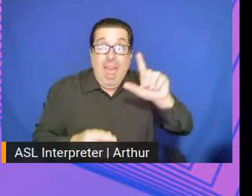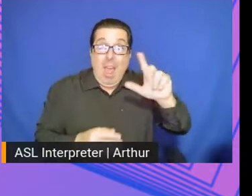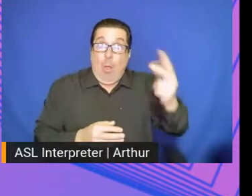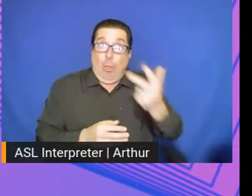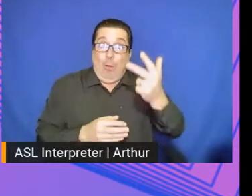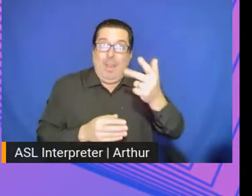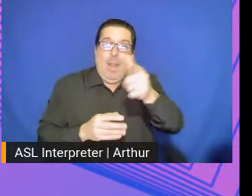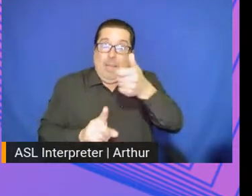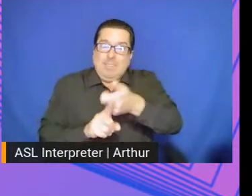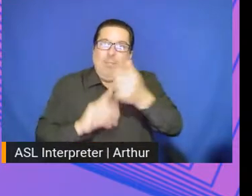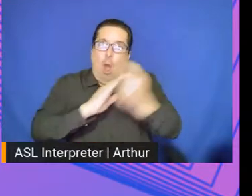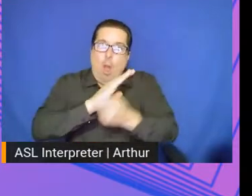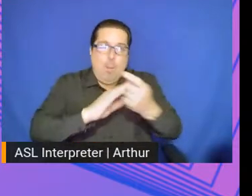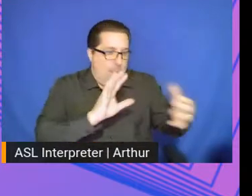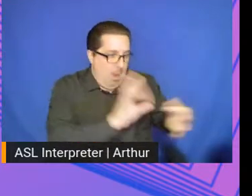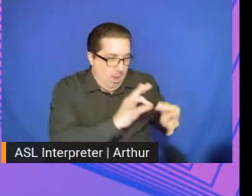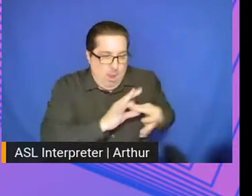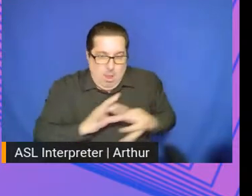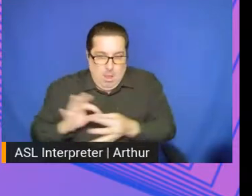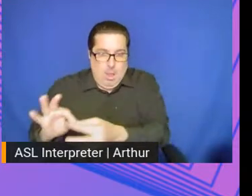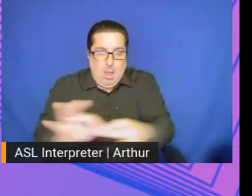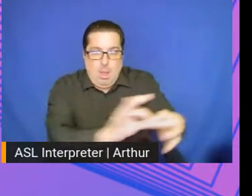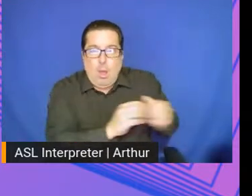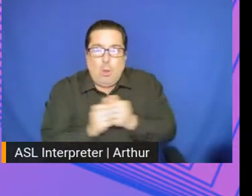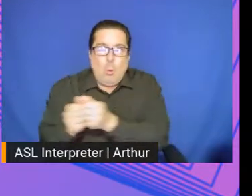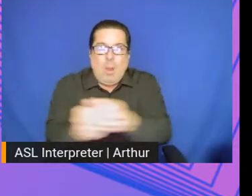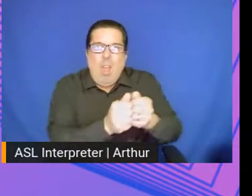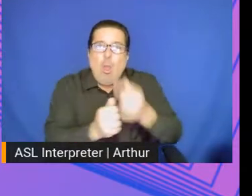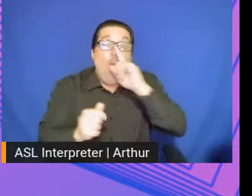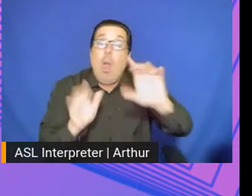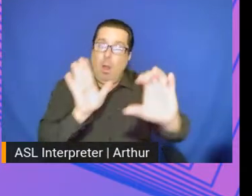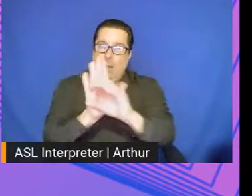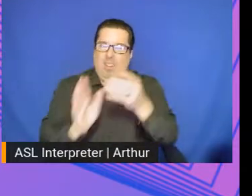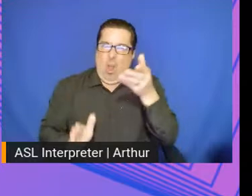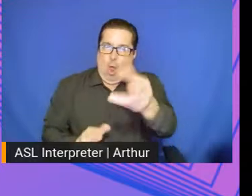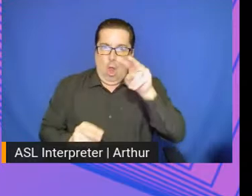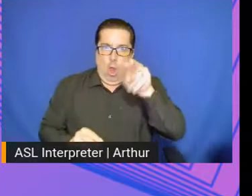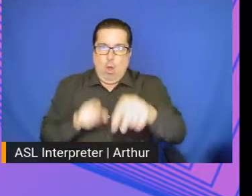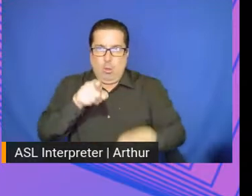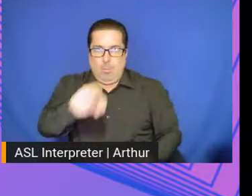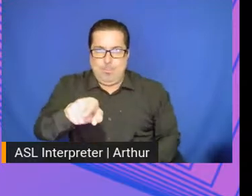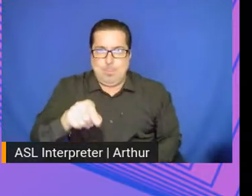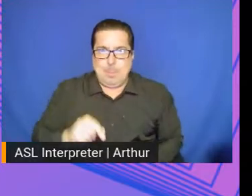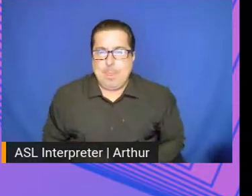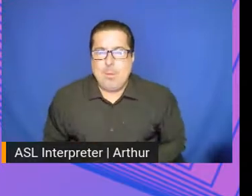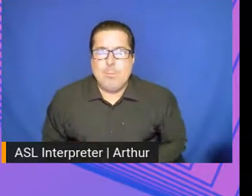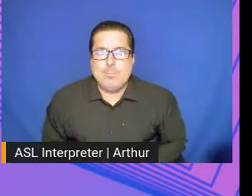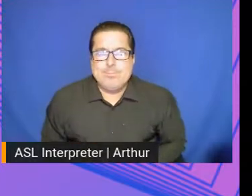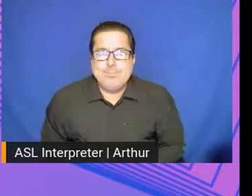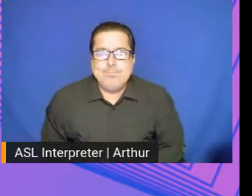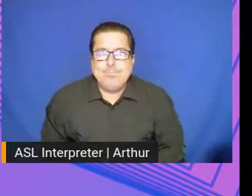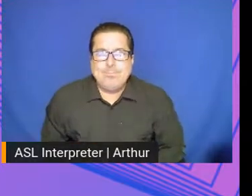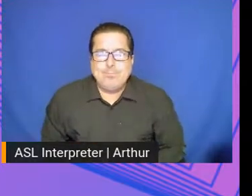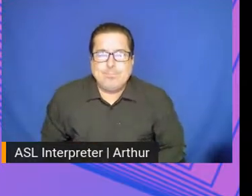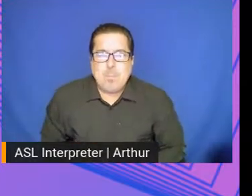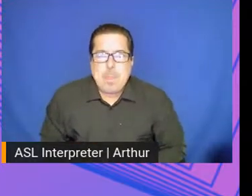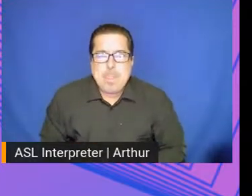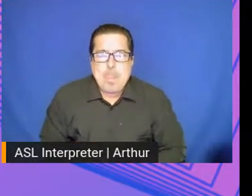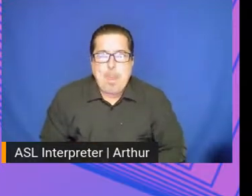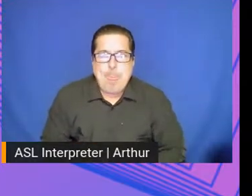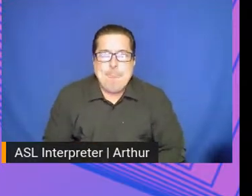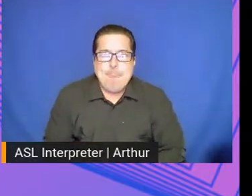an example of what an L3 construct would look like. So here you can see I'm using